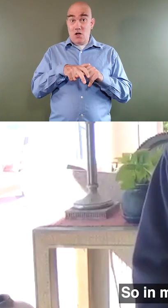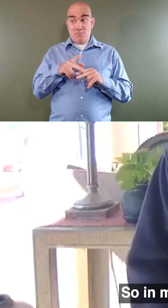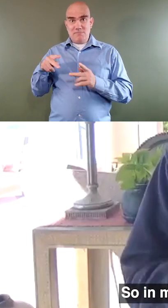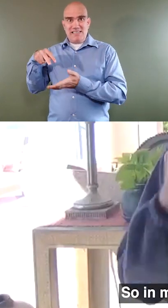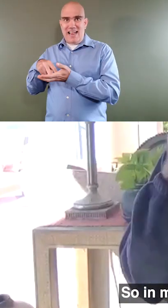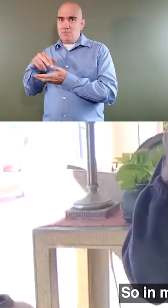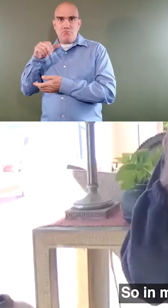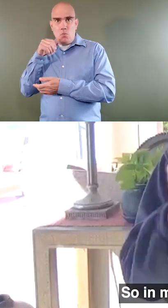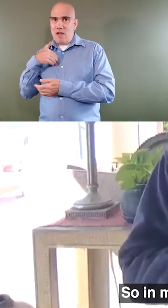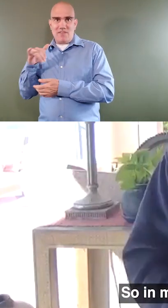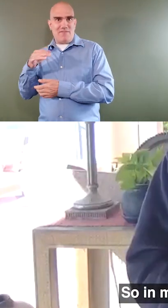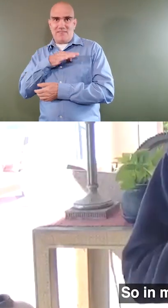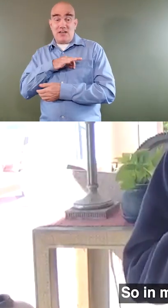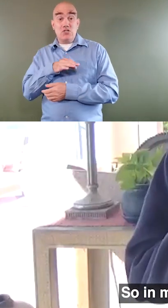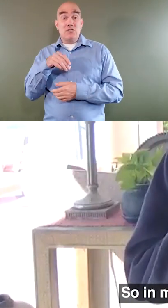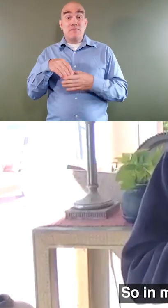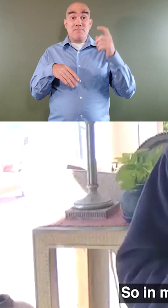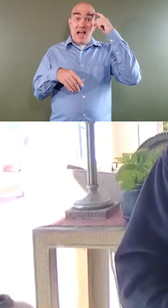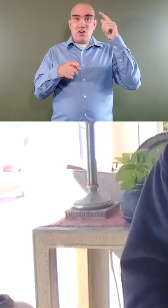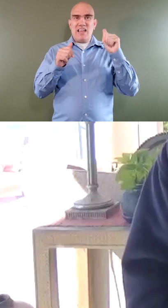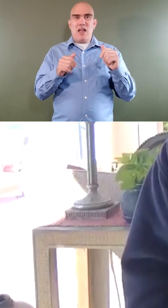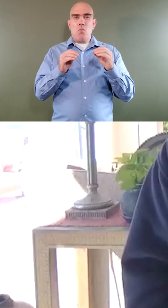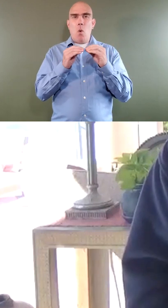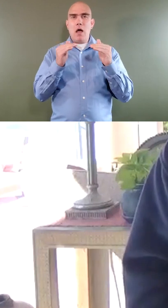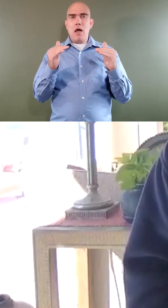my mind, you can get to a higher level